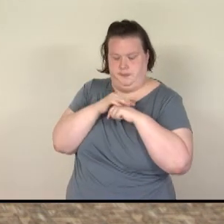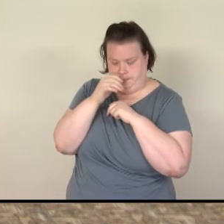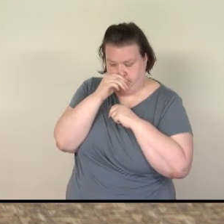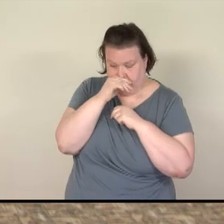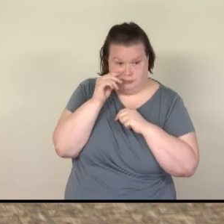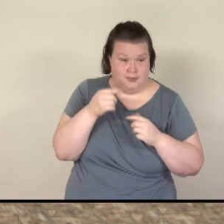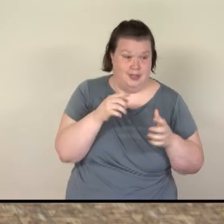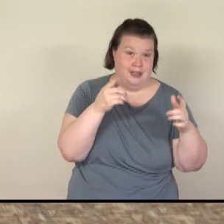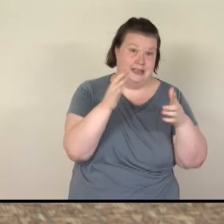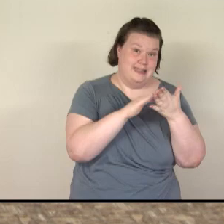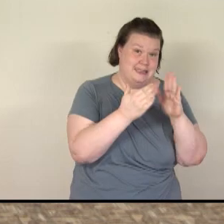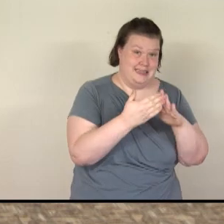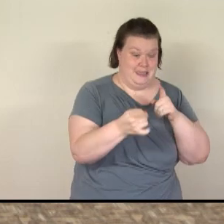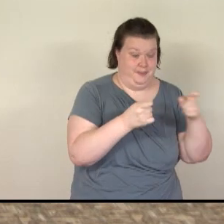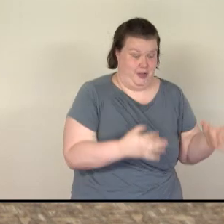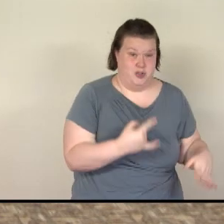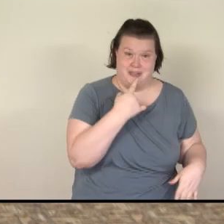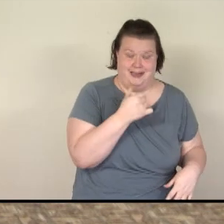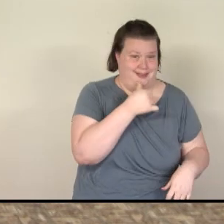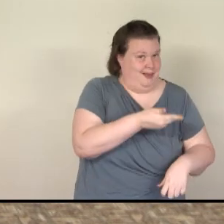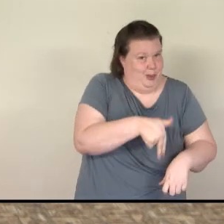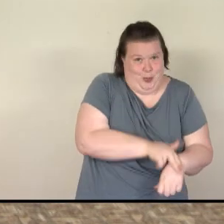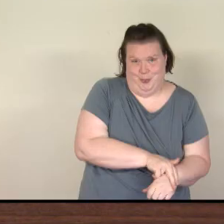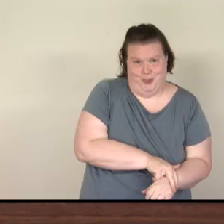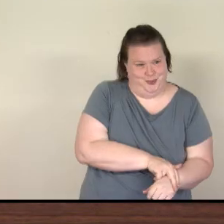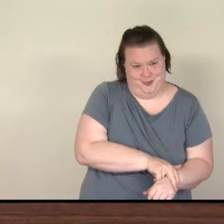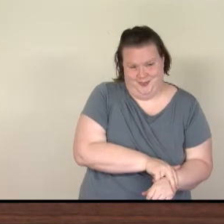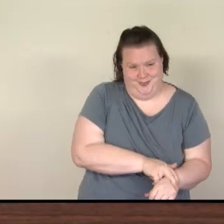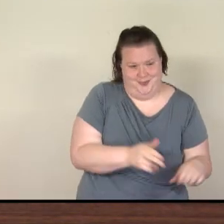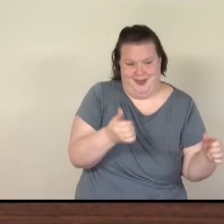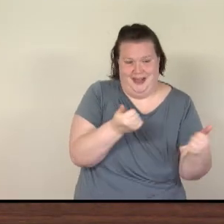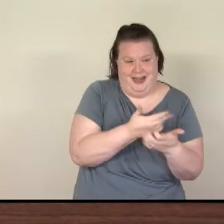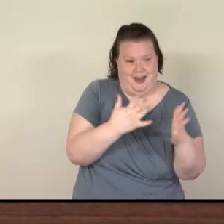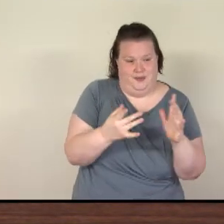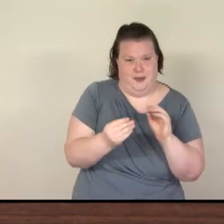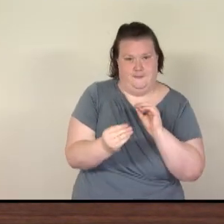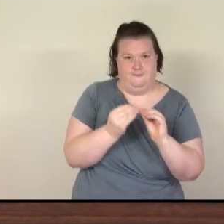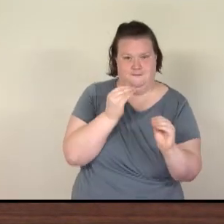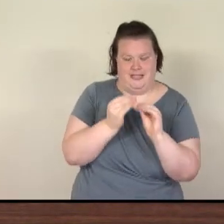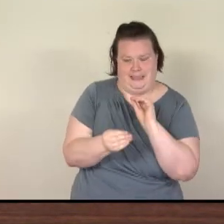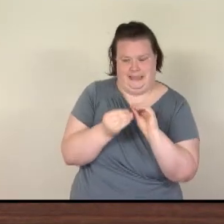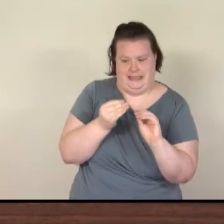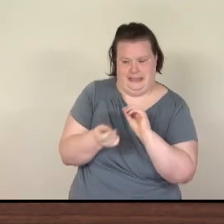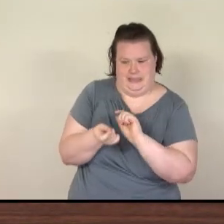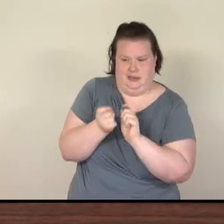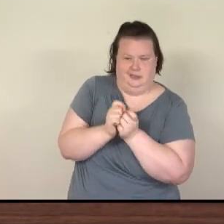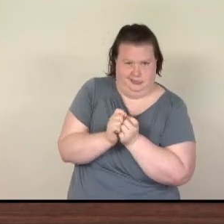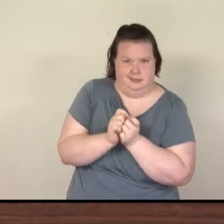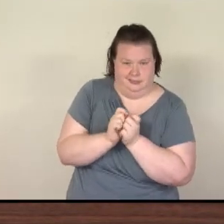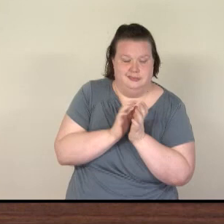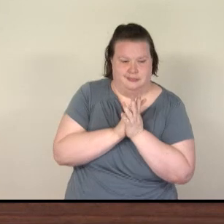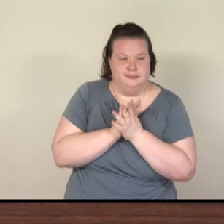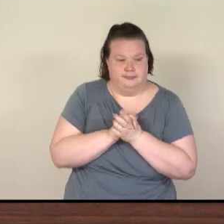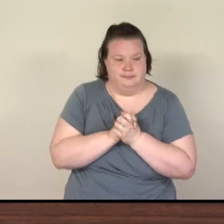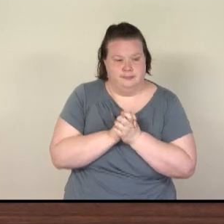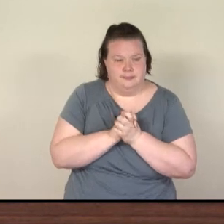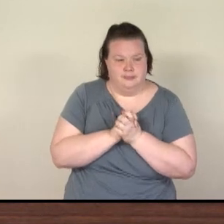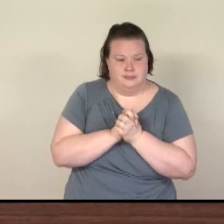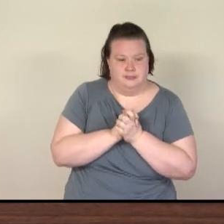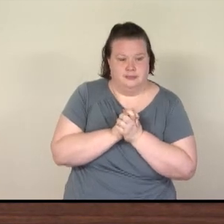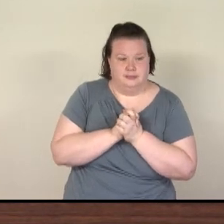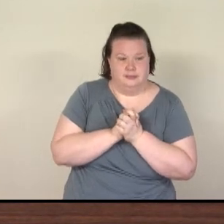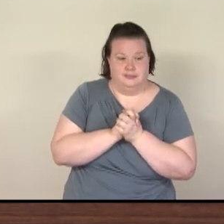this is not normal. And then that's when things got corrected after that point. But